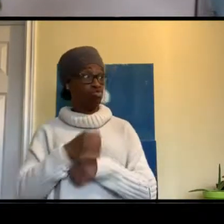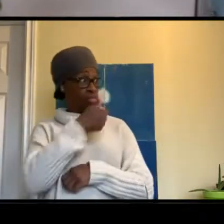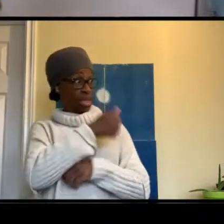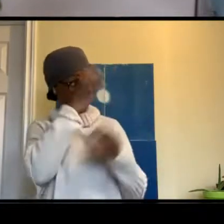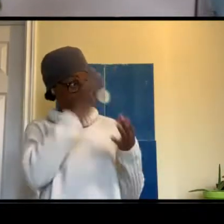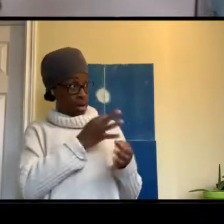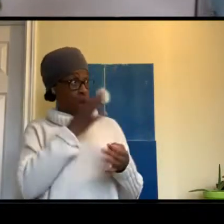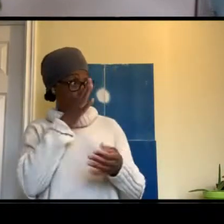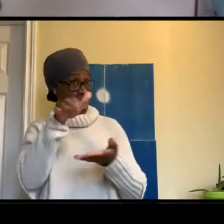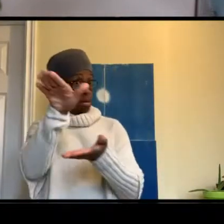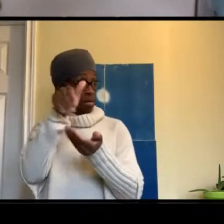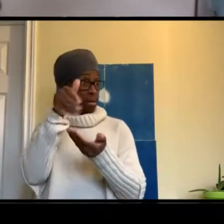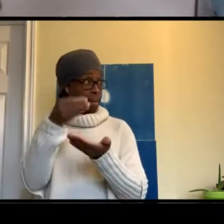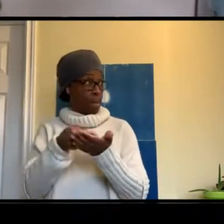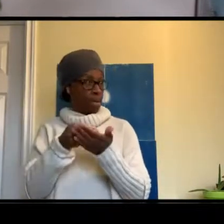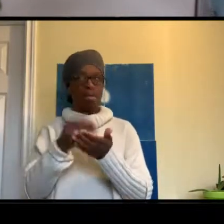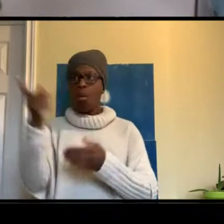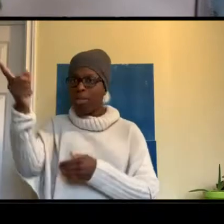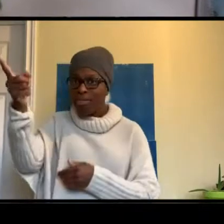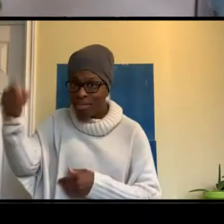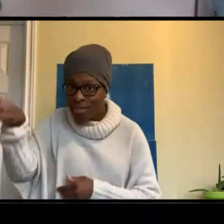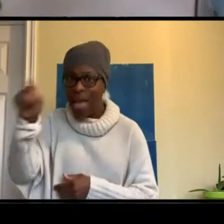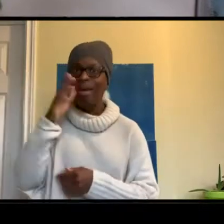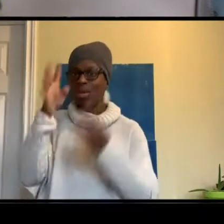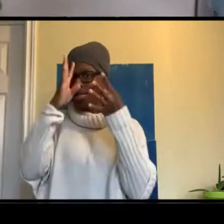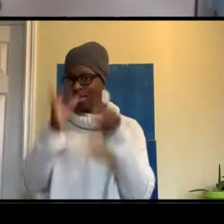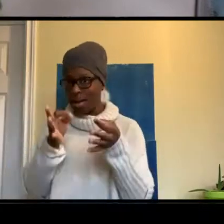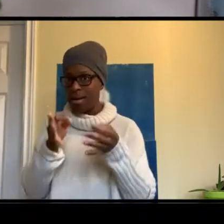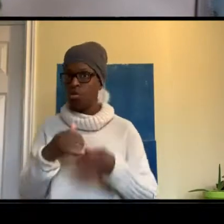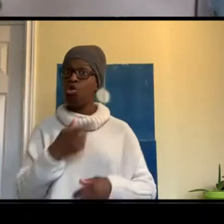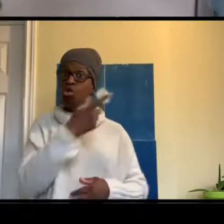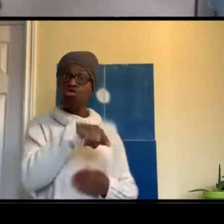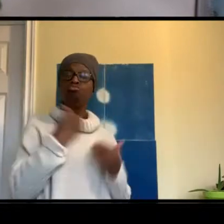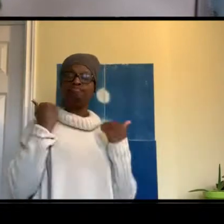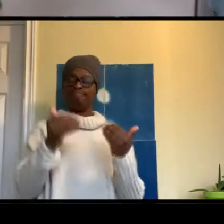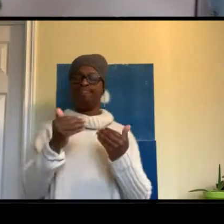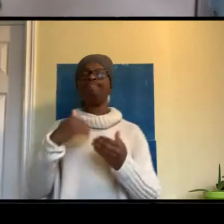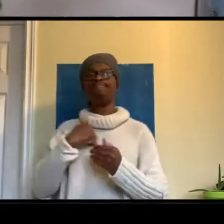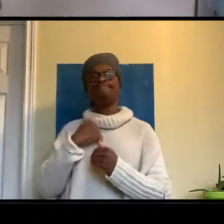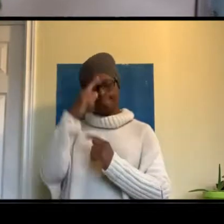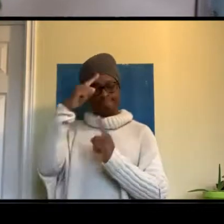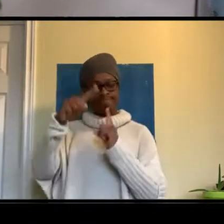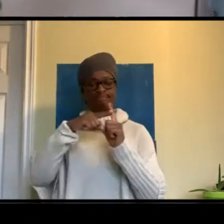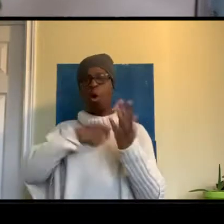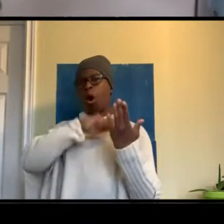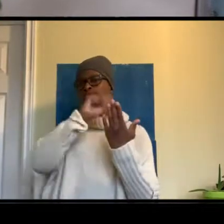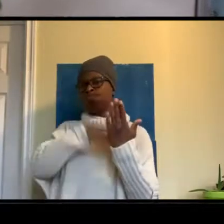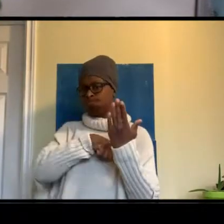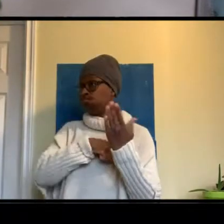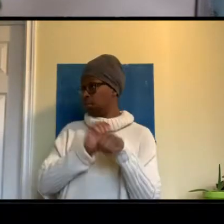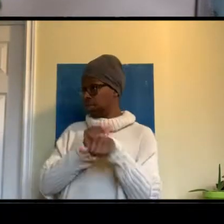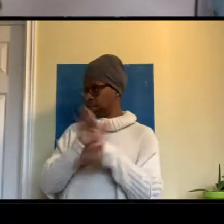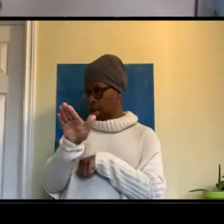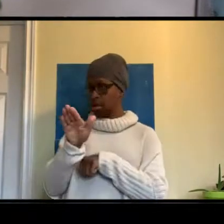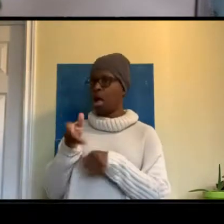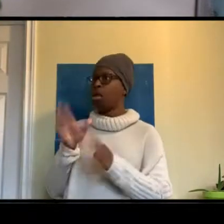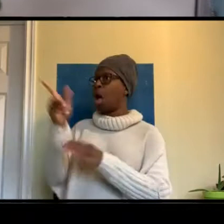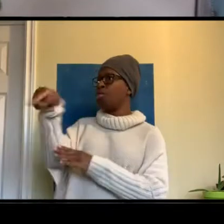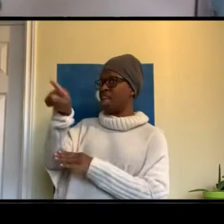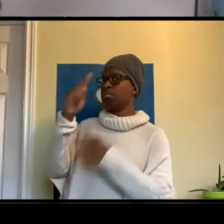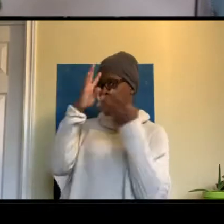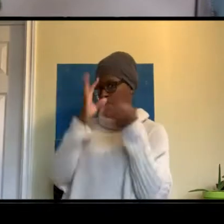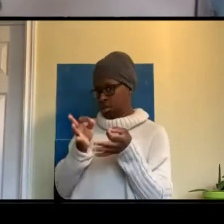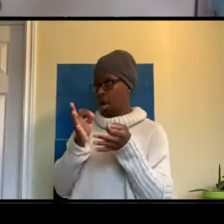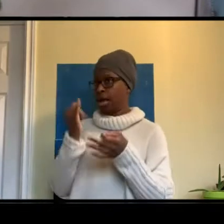writing is worth funding. You let the jury decide that. And taking that burden off yourself, I think, can give